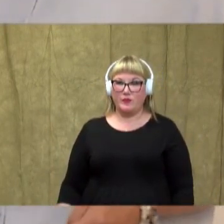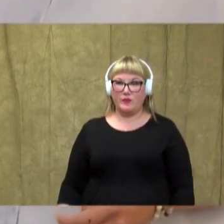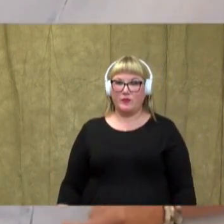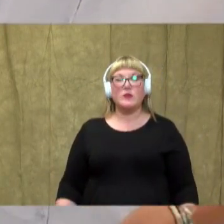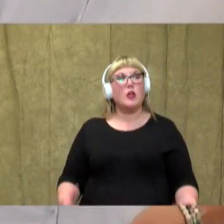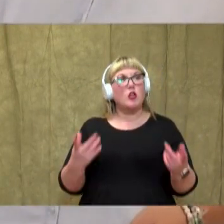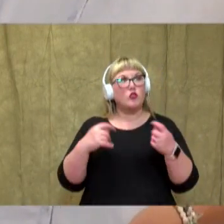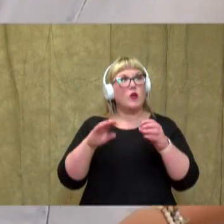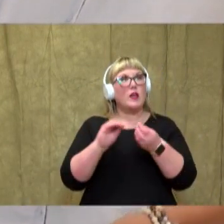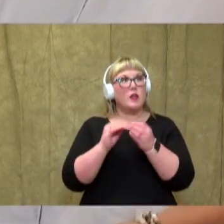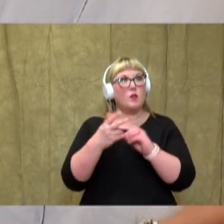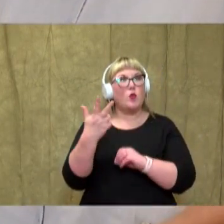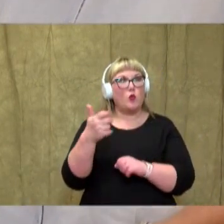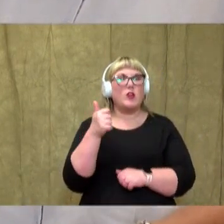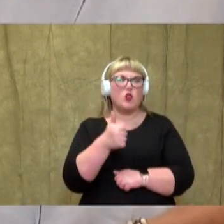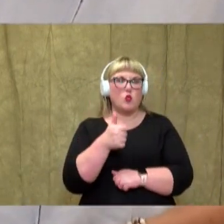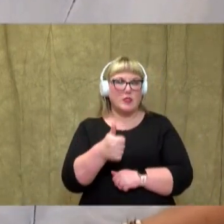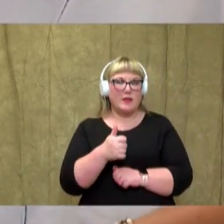Try number 3 by yourself.